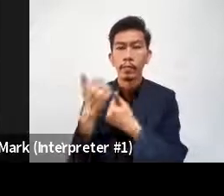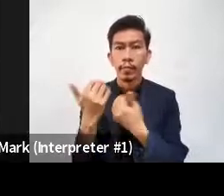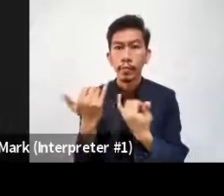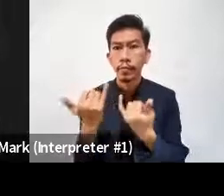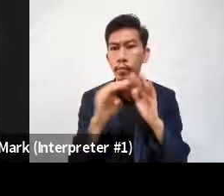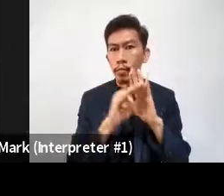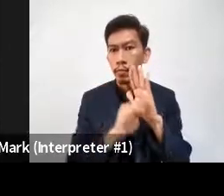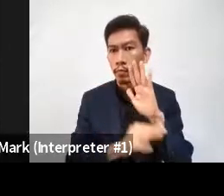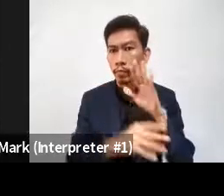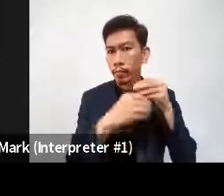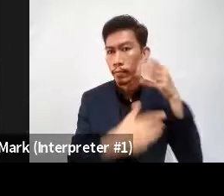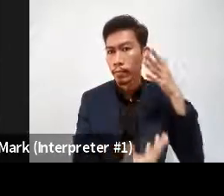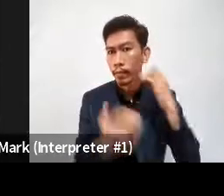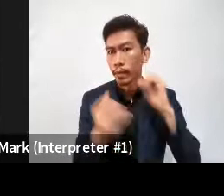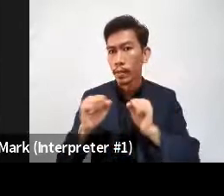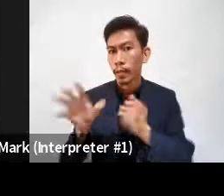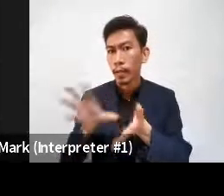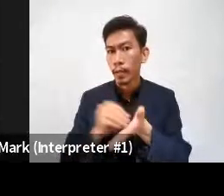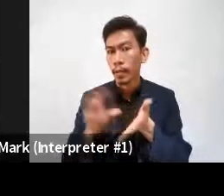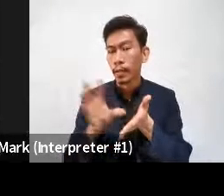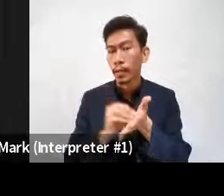that they can copy, paste, modify.